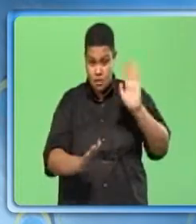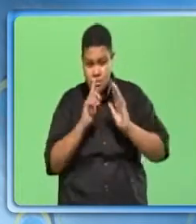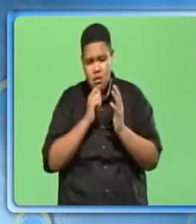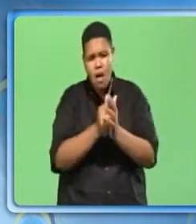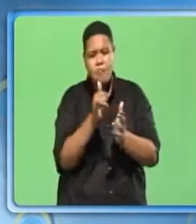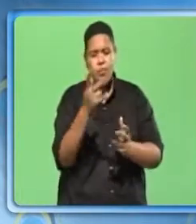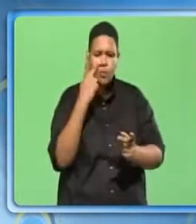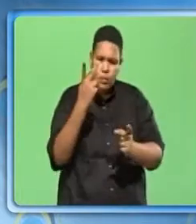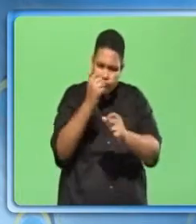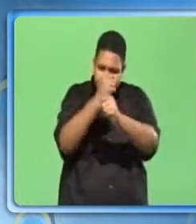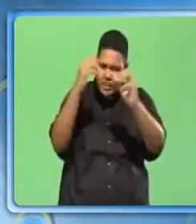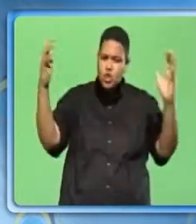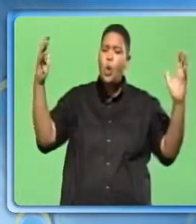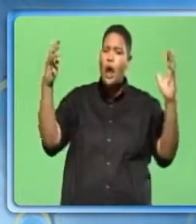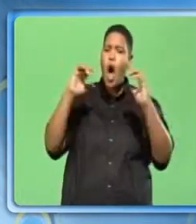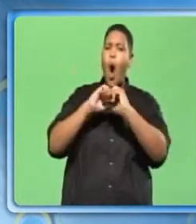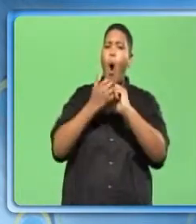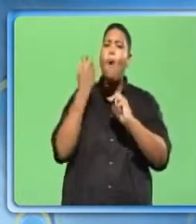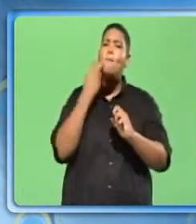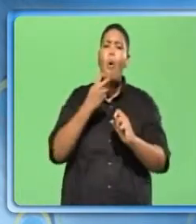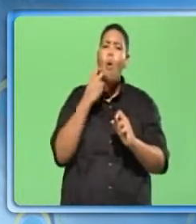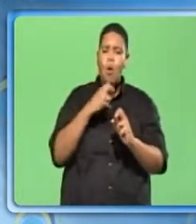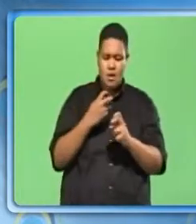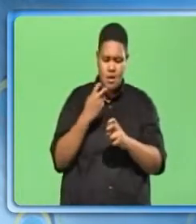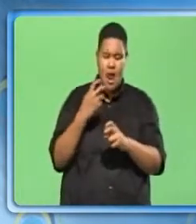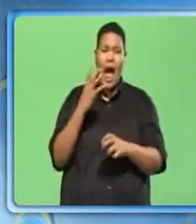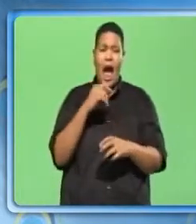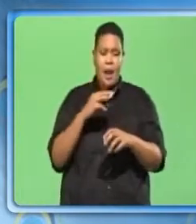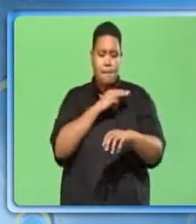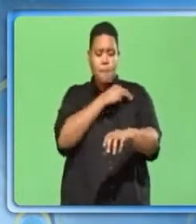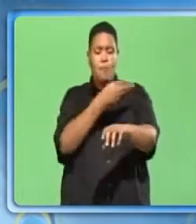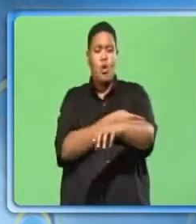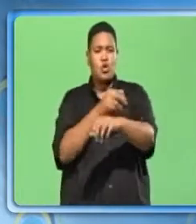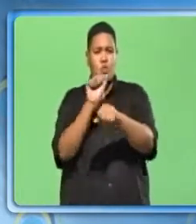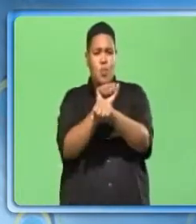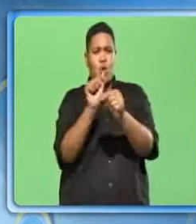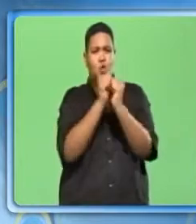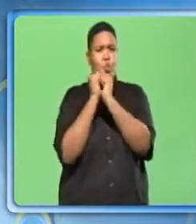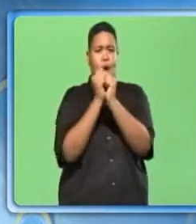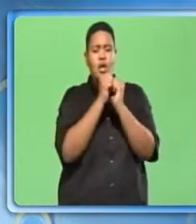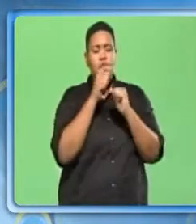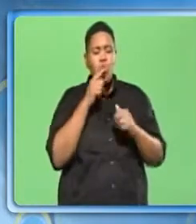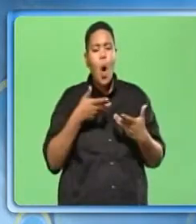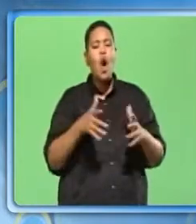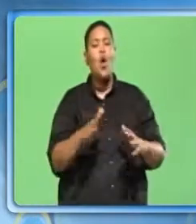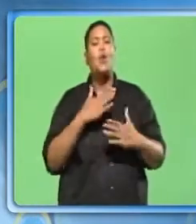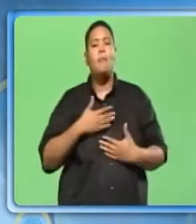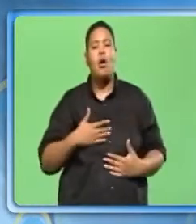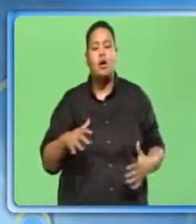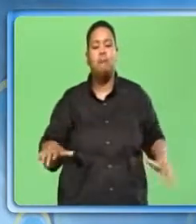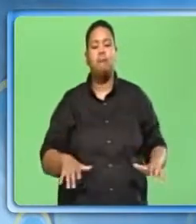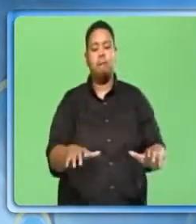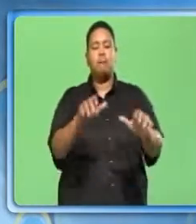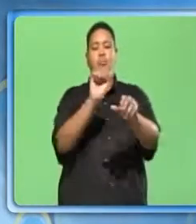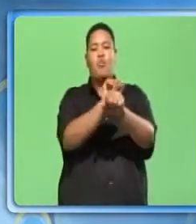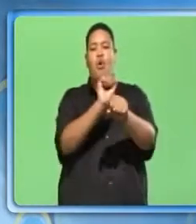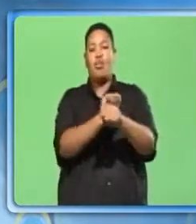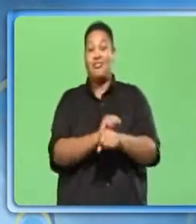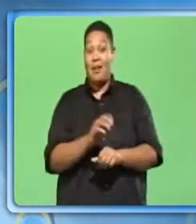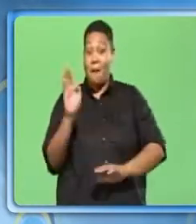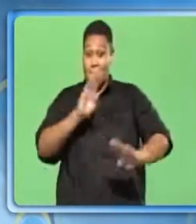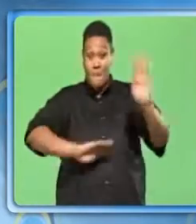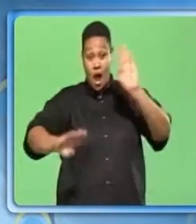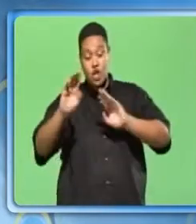to visualize how bones and muscles work together to facilitate the body to do work.